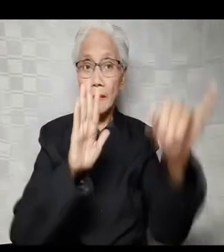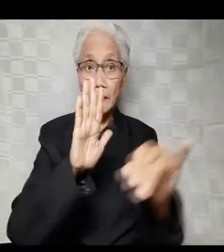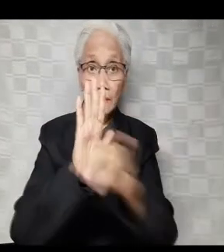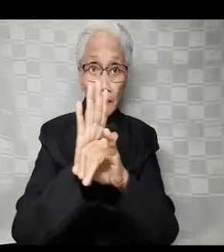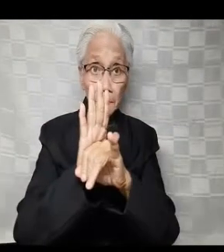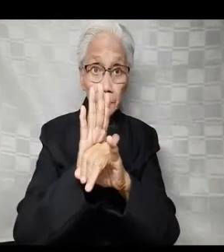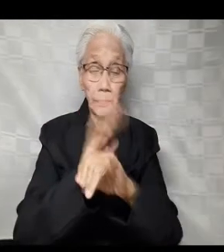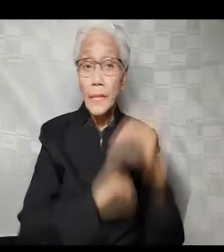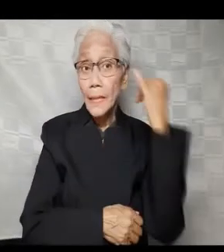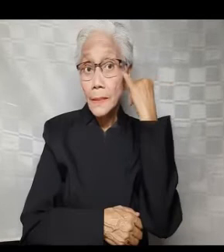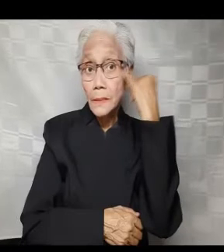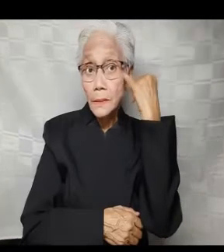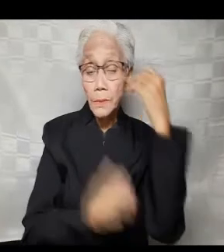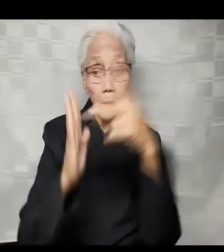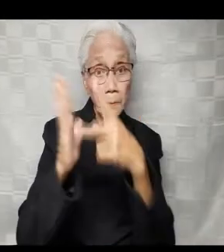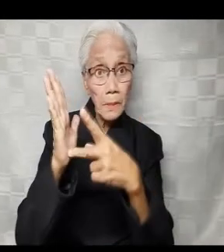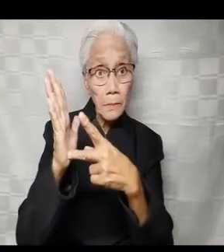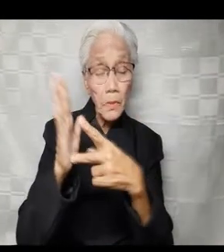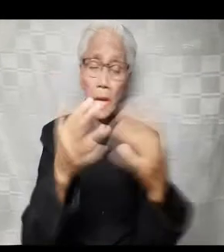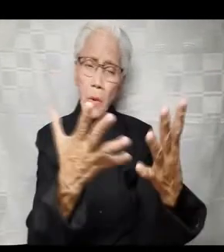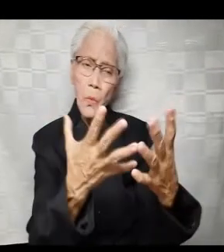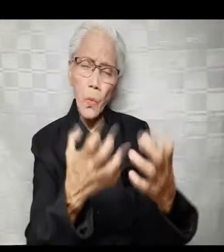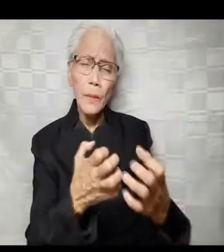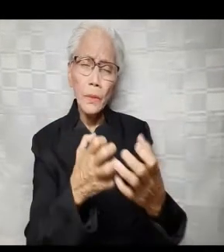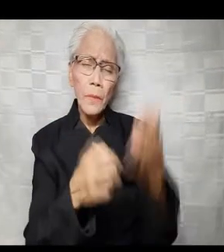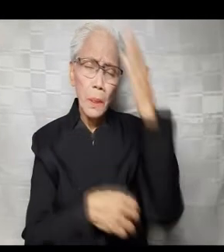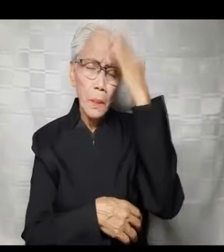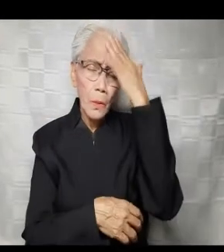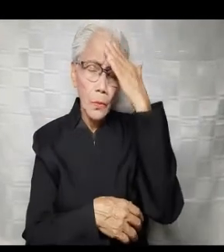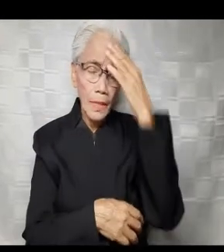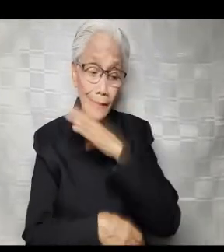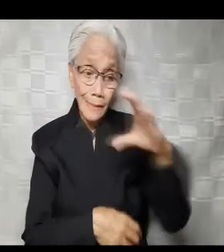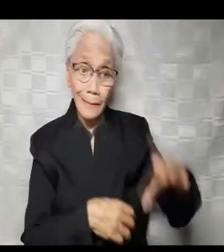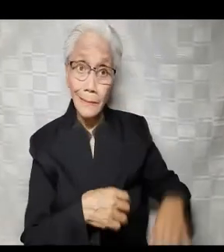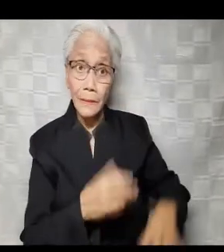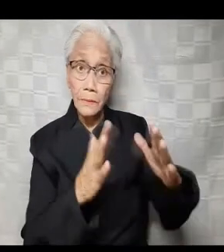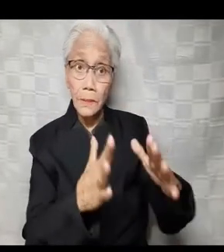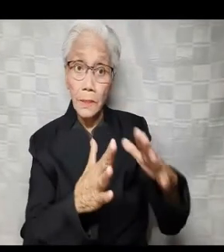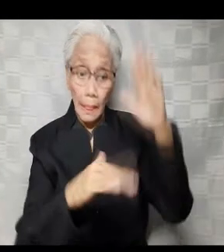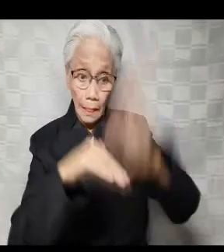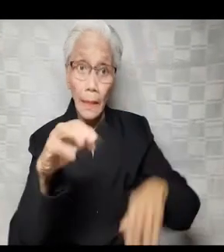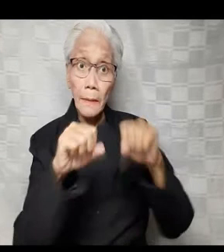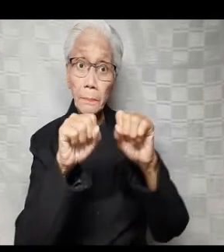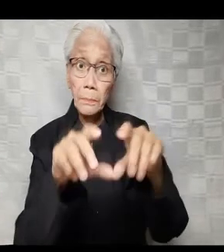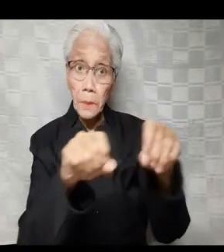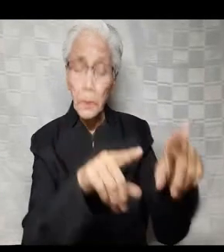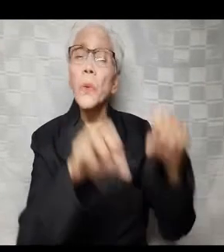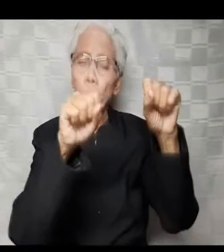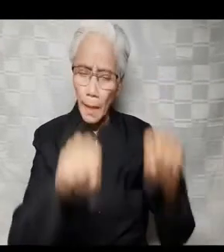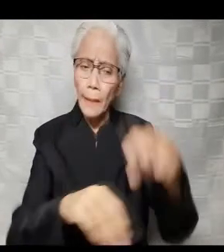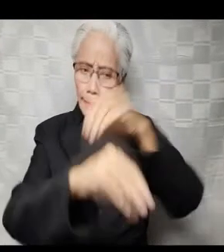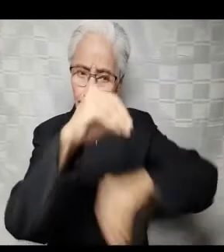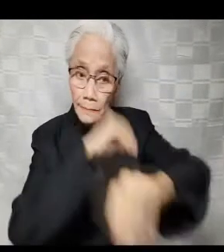identity. In James's principle, "I'd rather be known as a Christian than a merchant,"